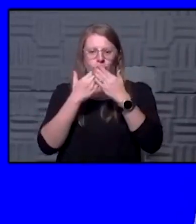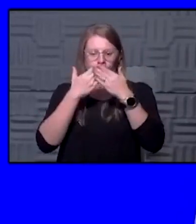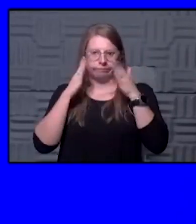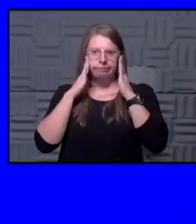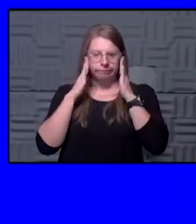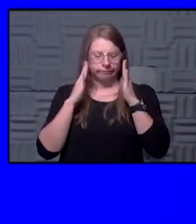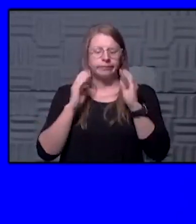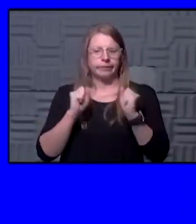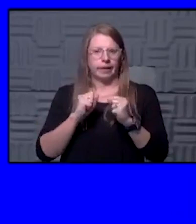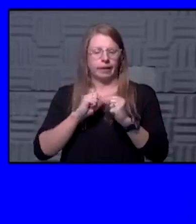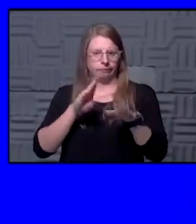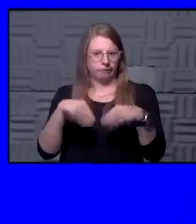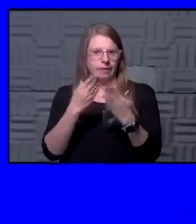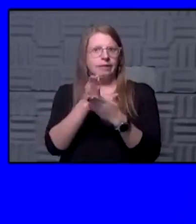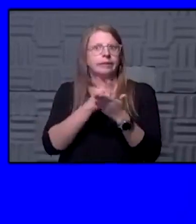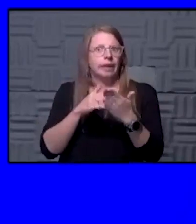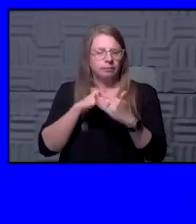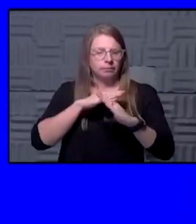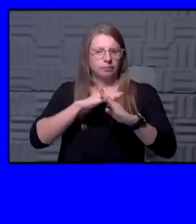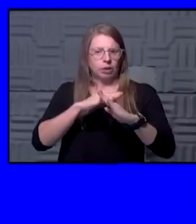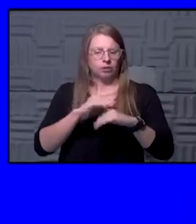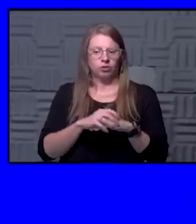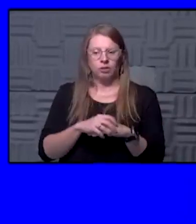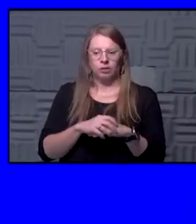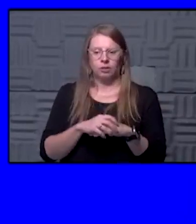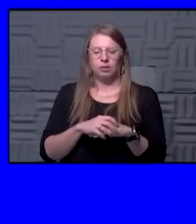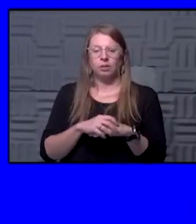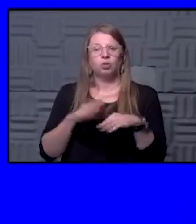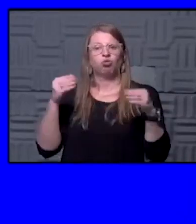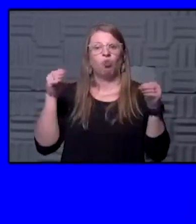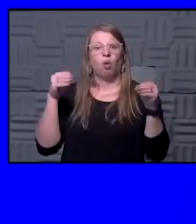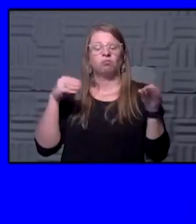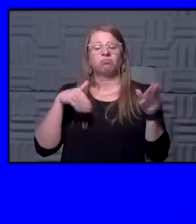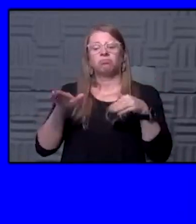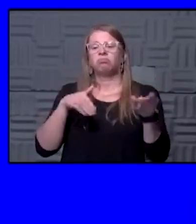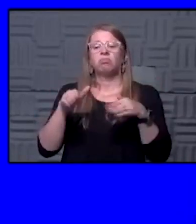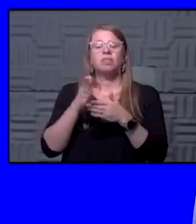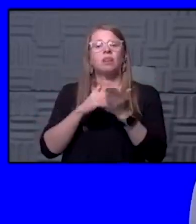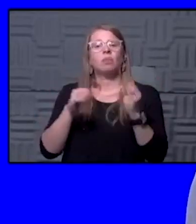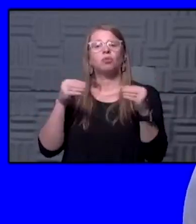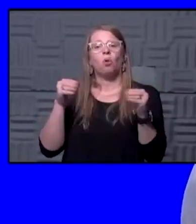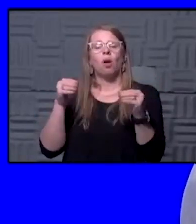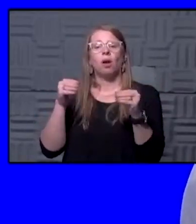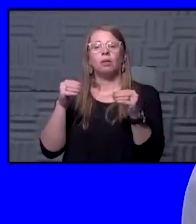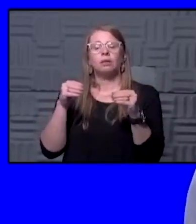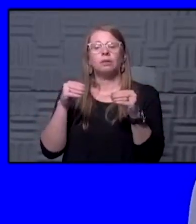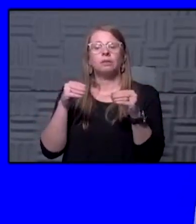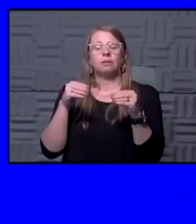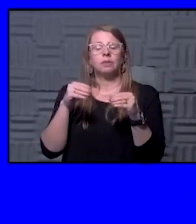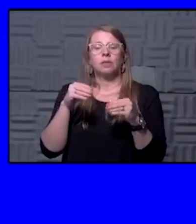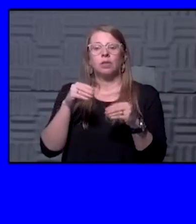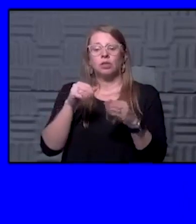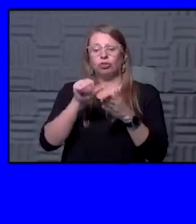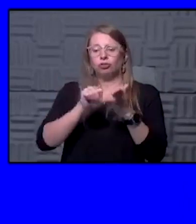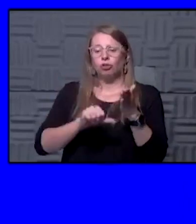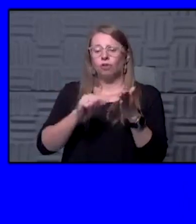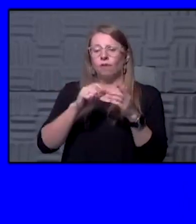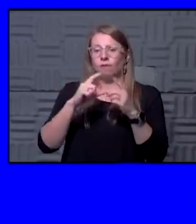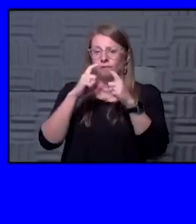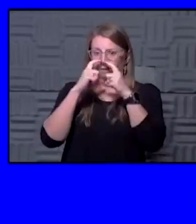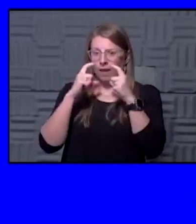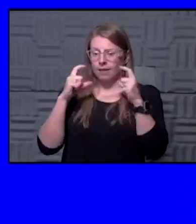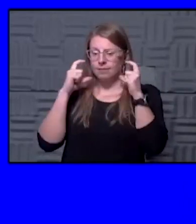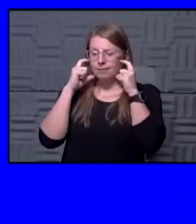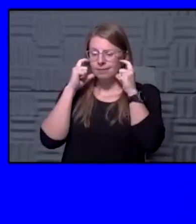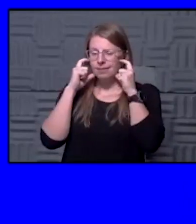some protection. You know, walking around the stores, there are some stores selling surgical face masks. I'm not sure how